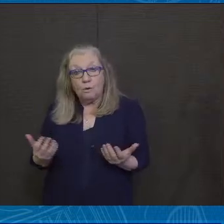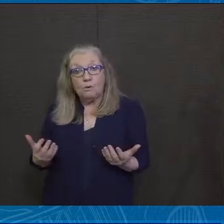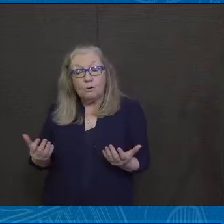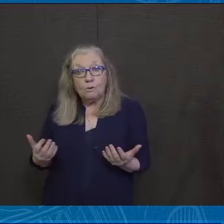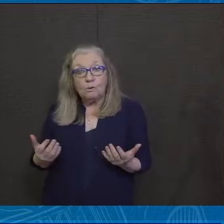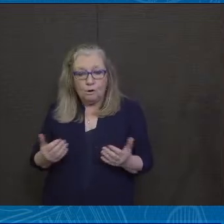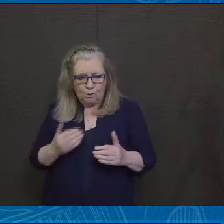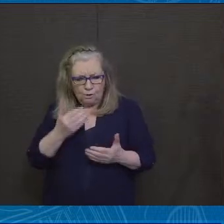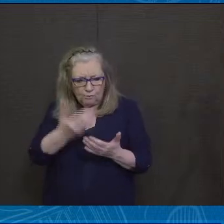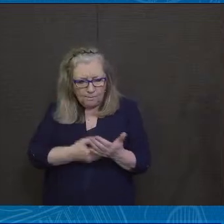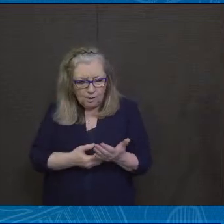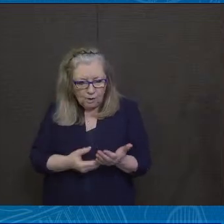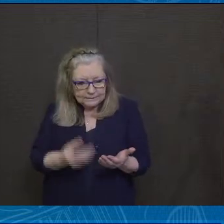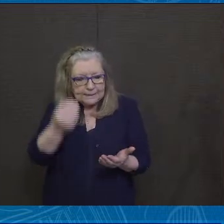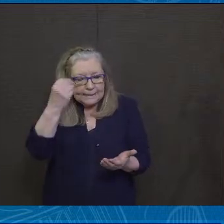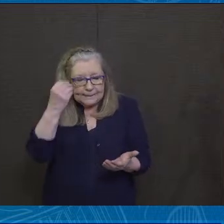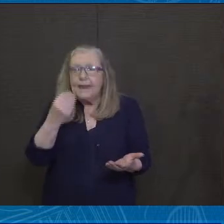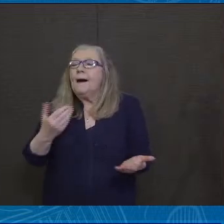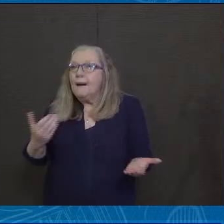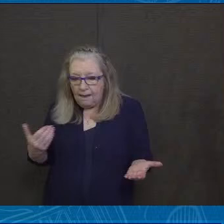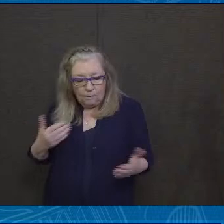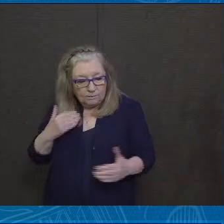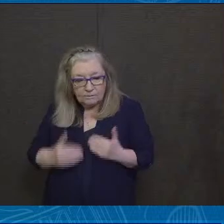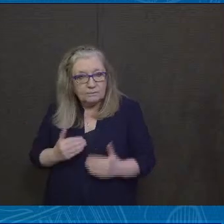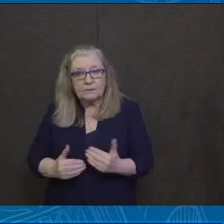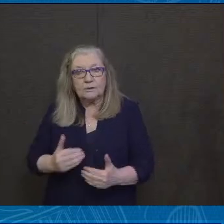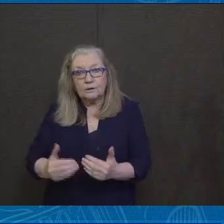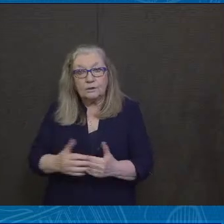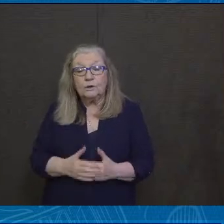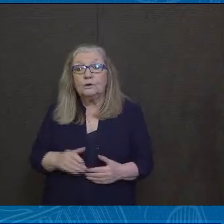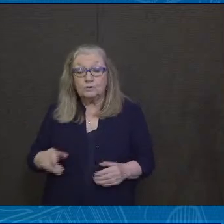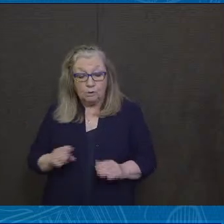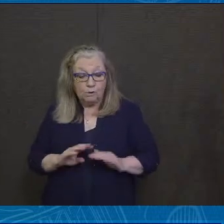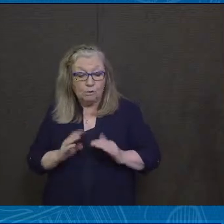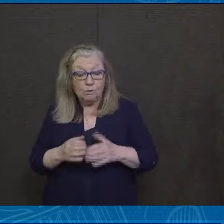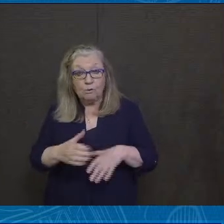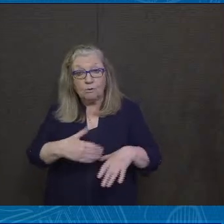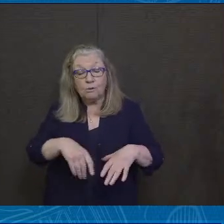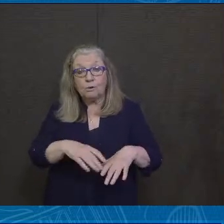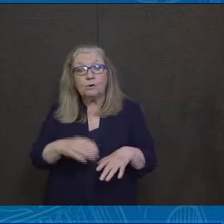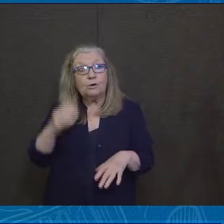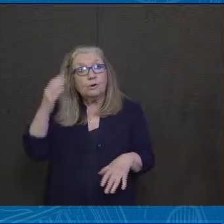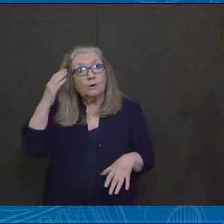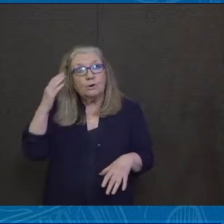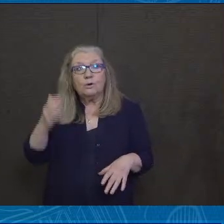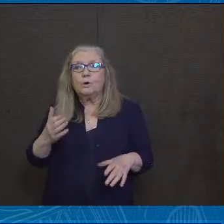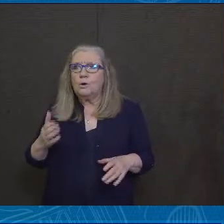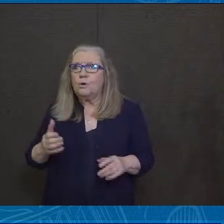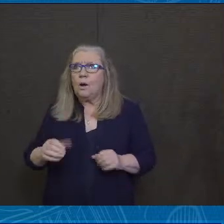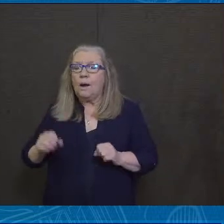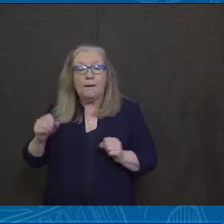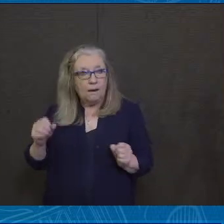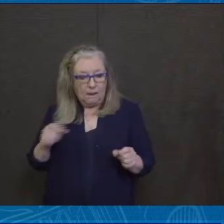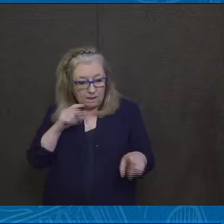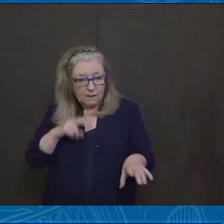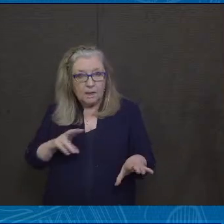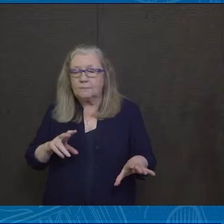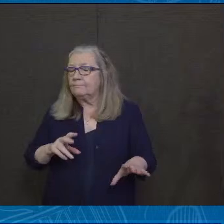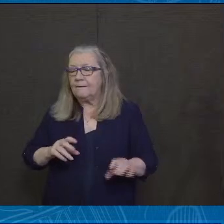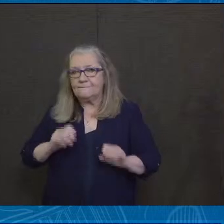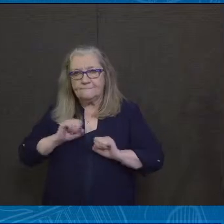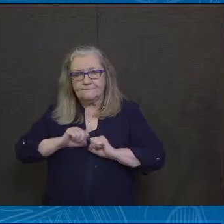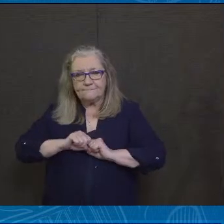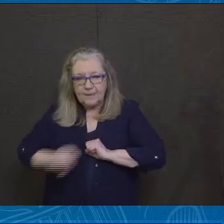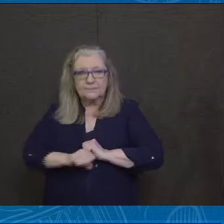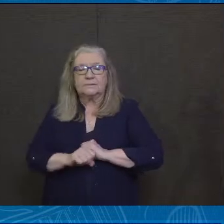reports. What the community expect are actually in terms of quick action taken by the local